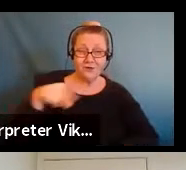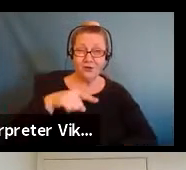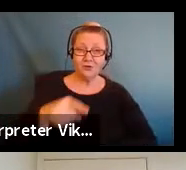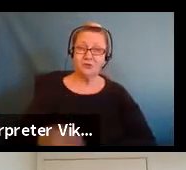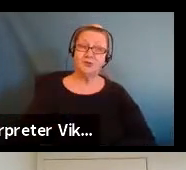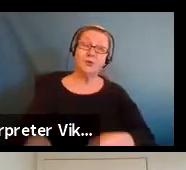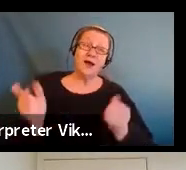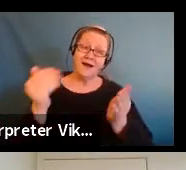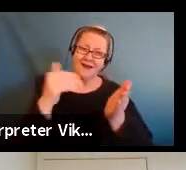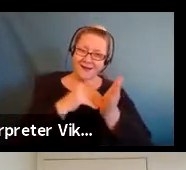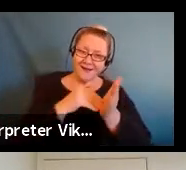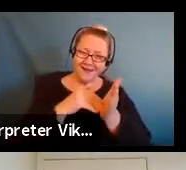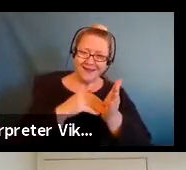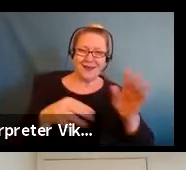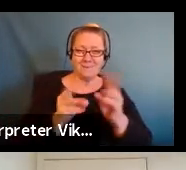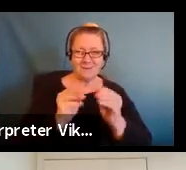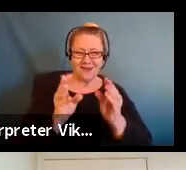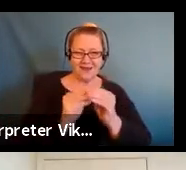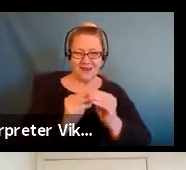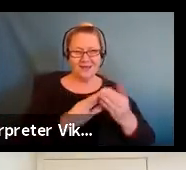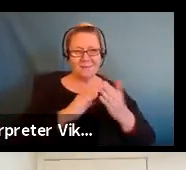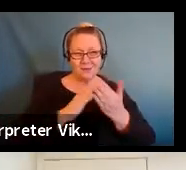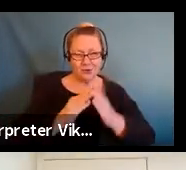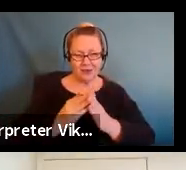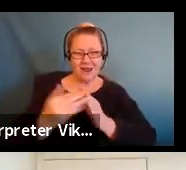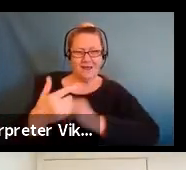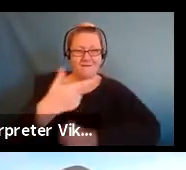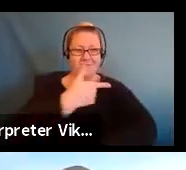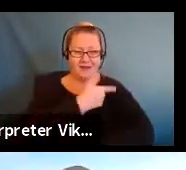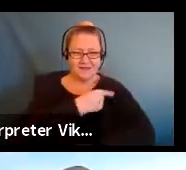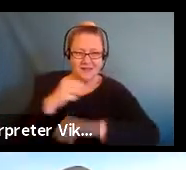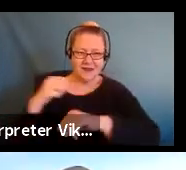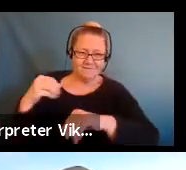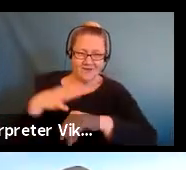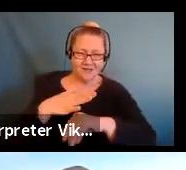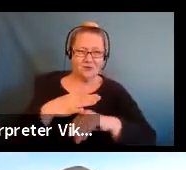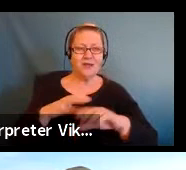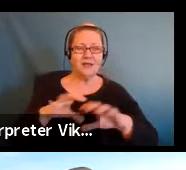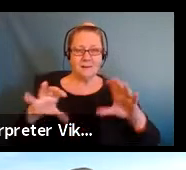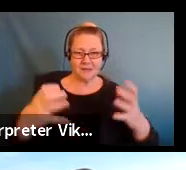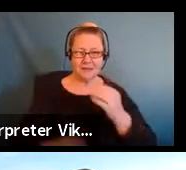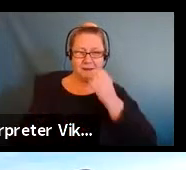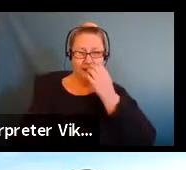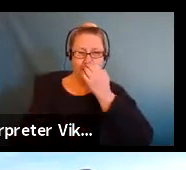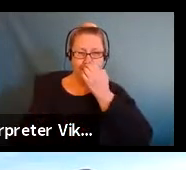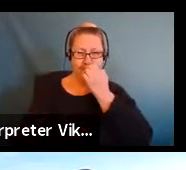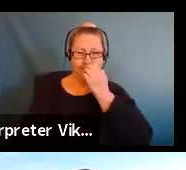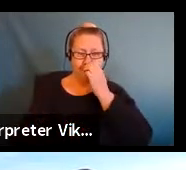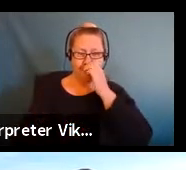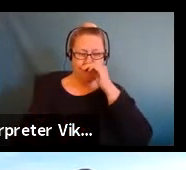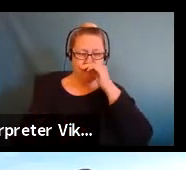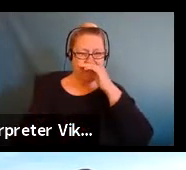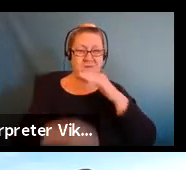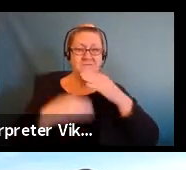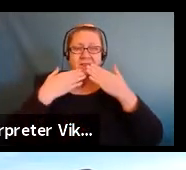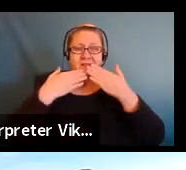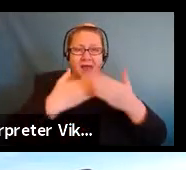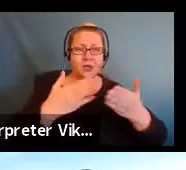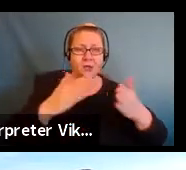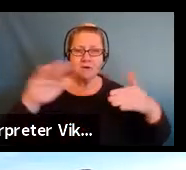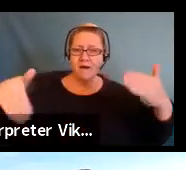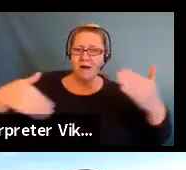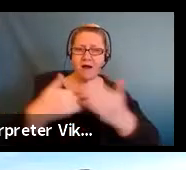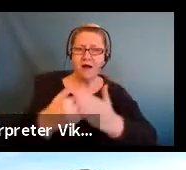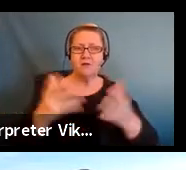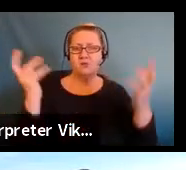another meeting of the Community Vaccine Advisory Committee. And I want to thank everyone for your